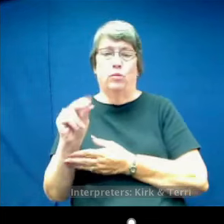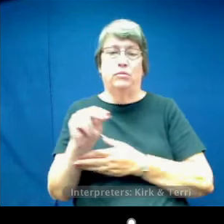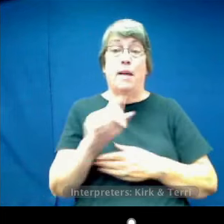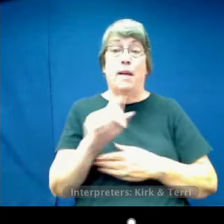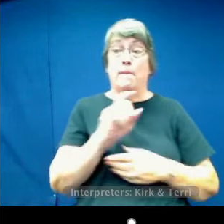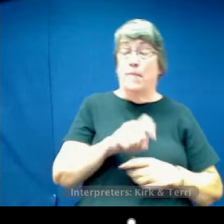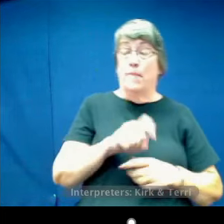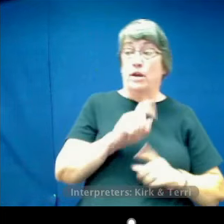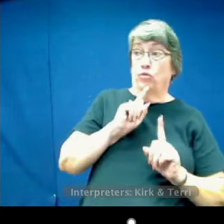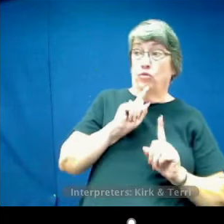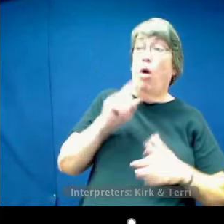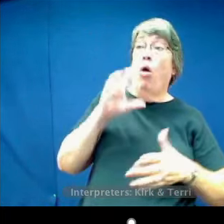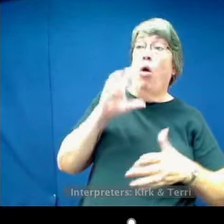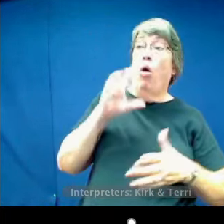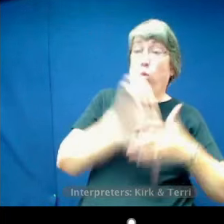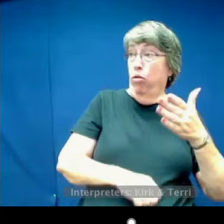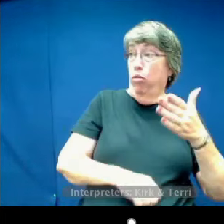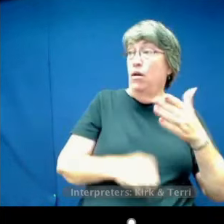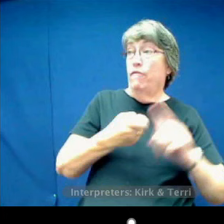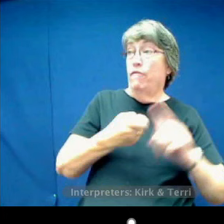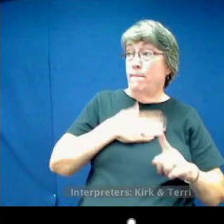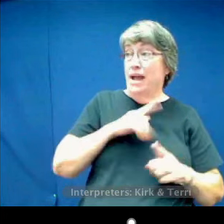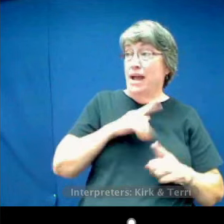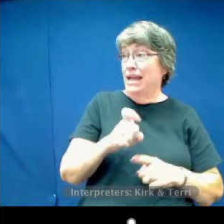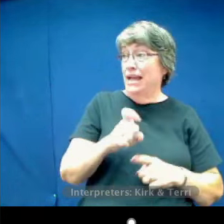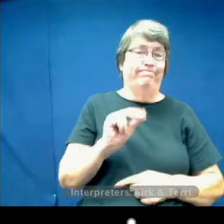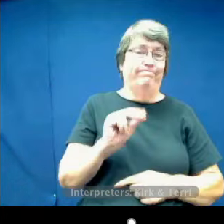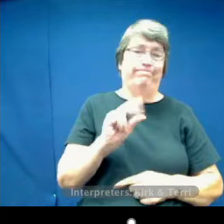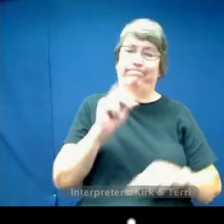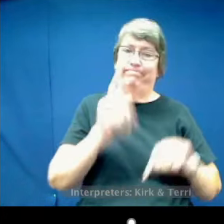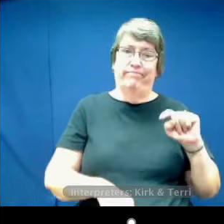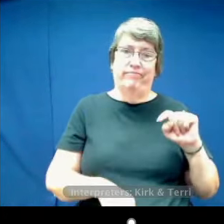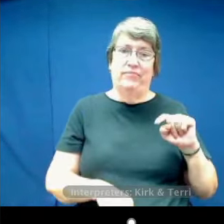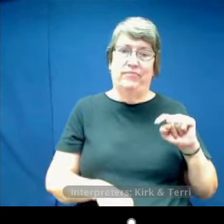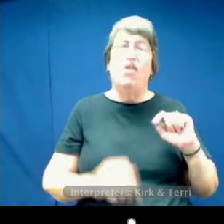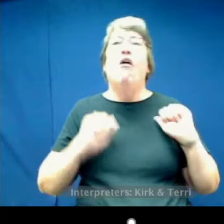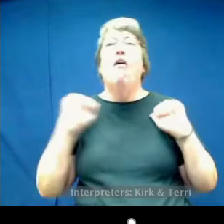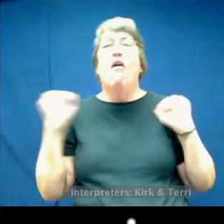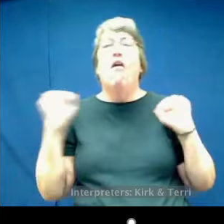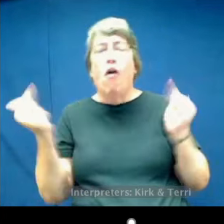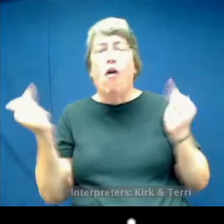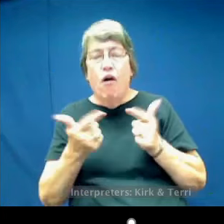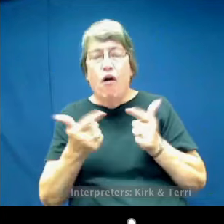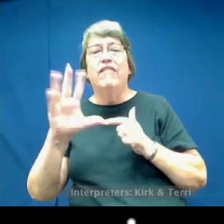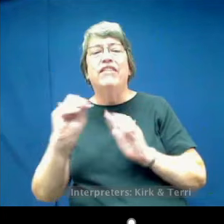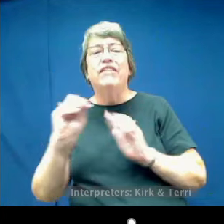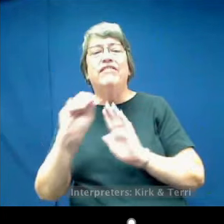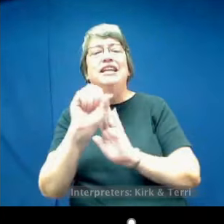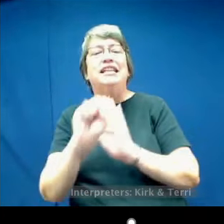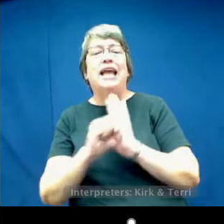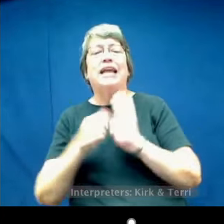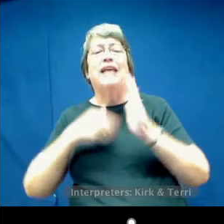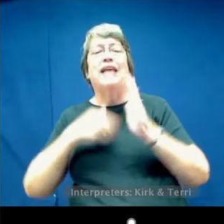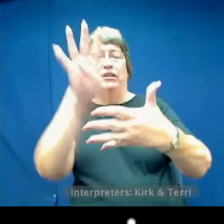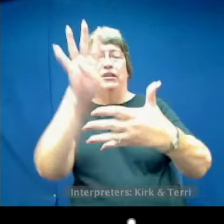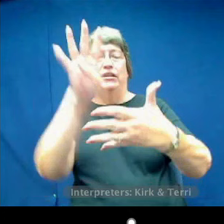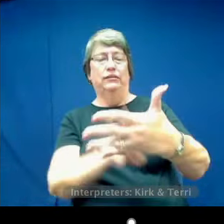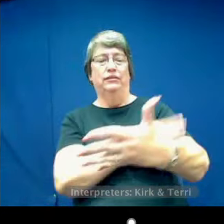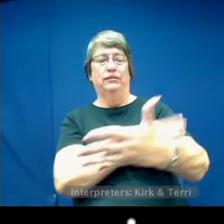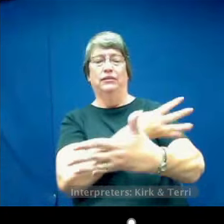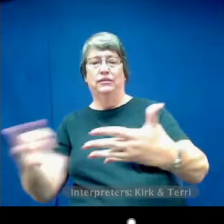what we call child support guidelines, and they're essentially a table that indicates the amount of support